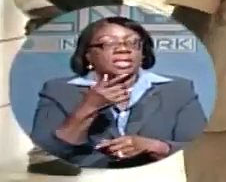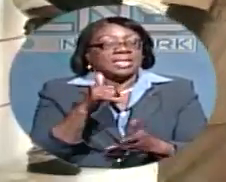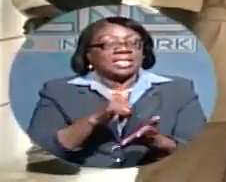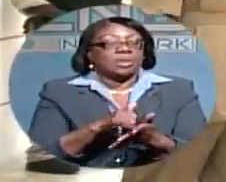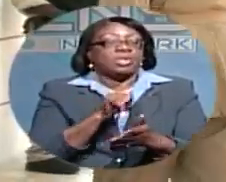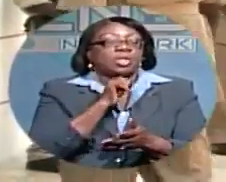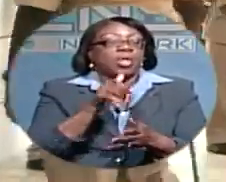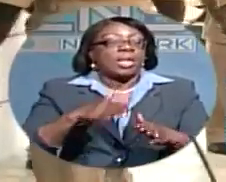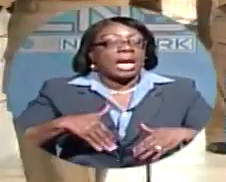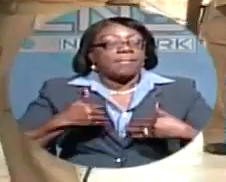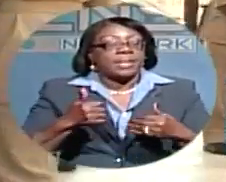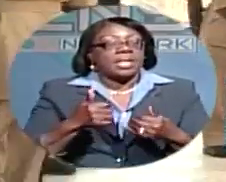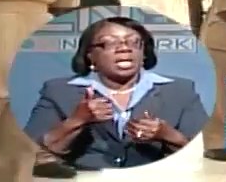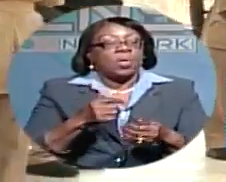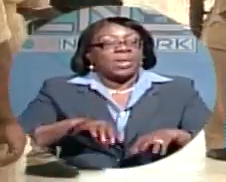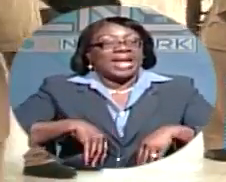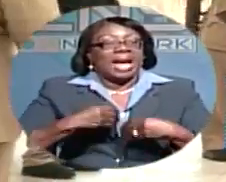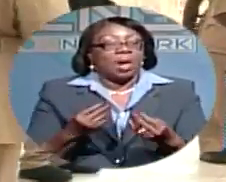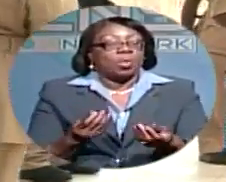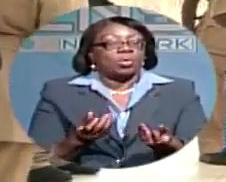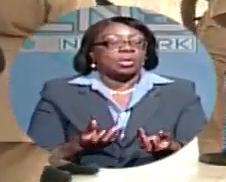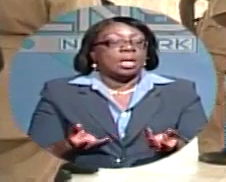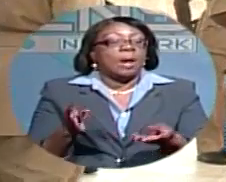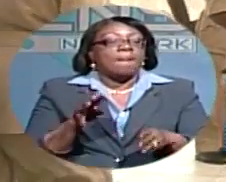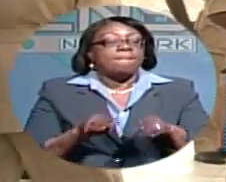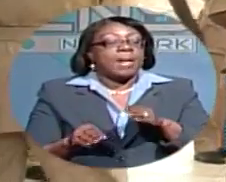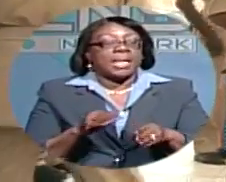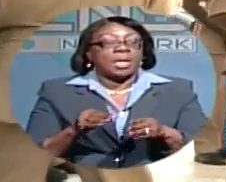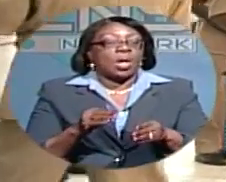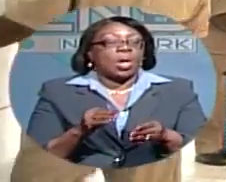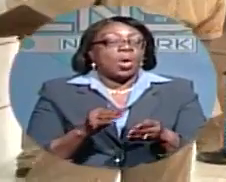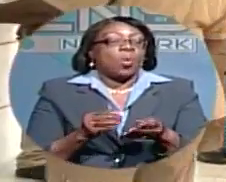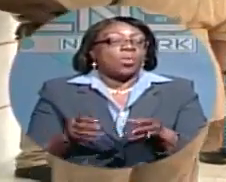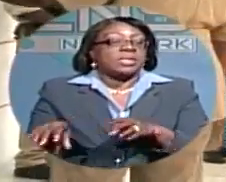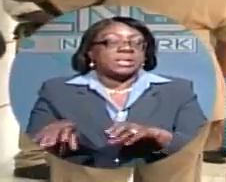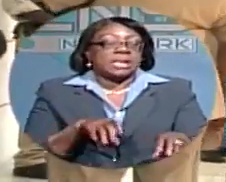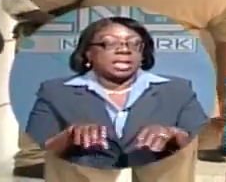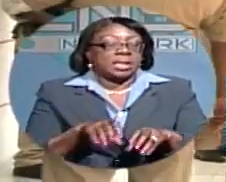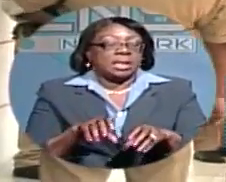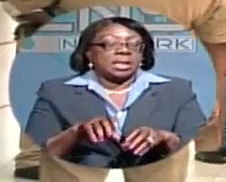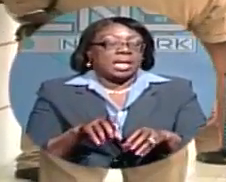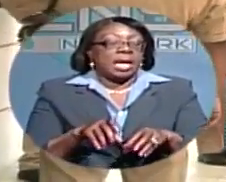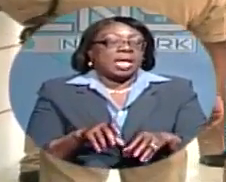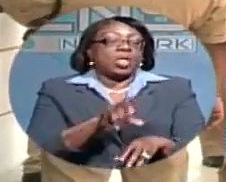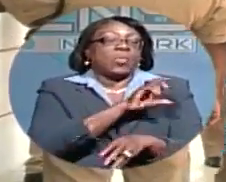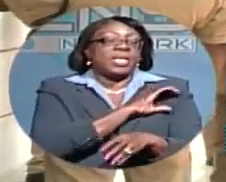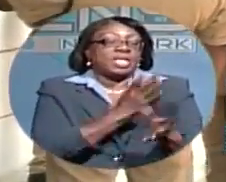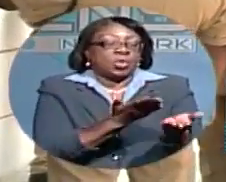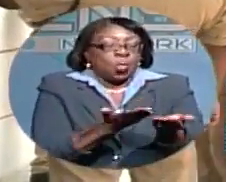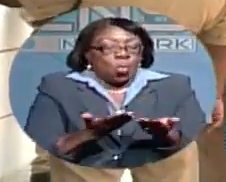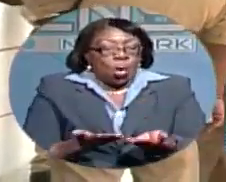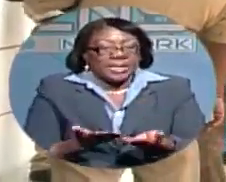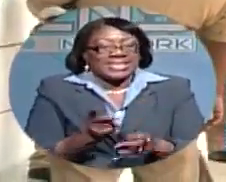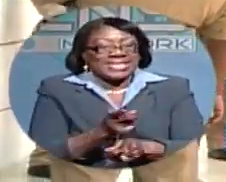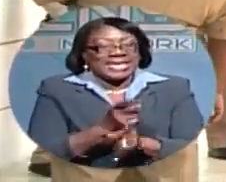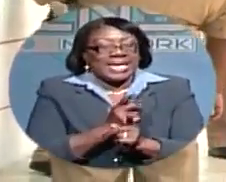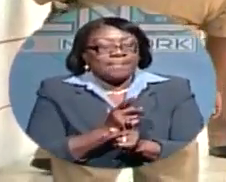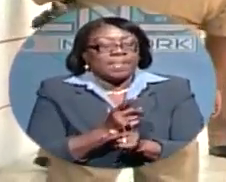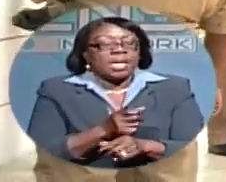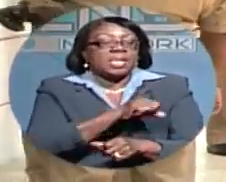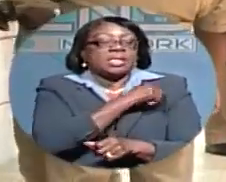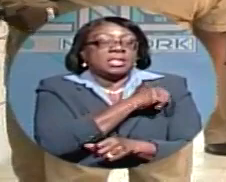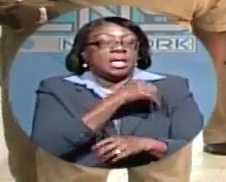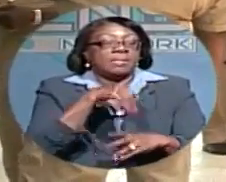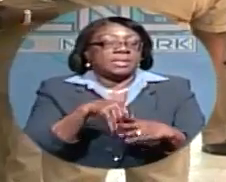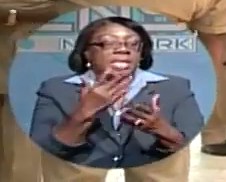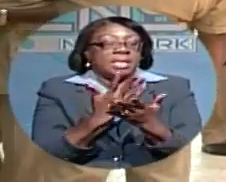the entire matter was handled, suggesting it is a deliberate attempt by police to keep Stubbs in custody. Meantime, Stubbs returns to court on